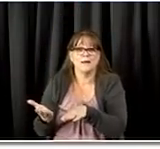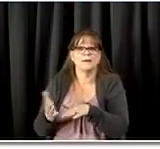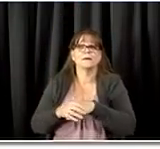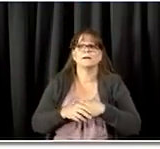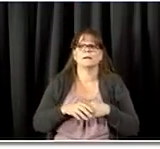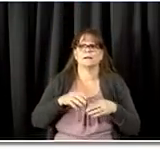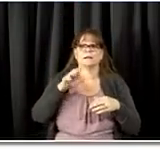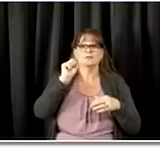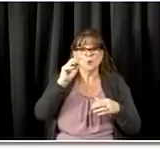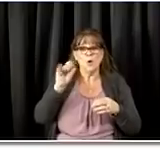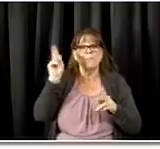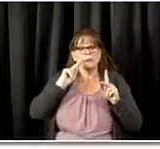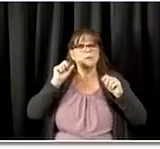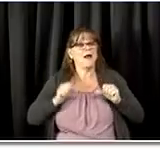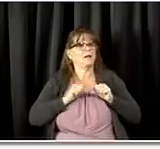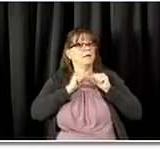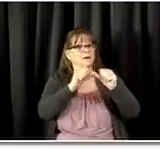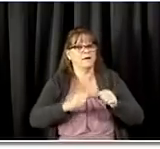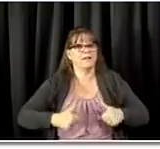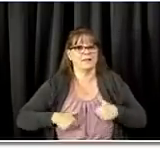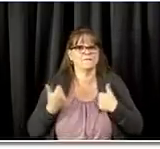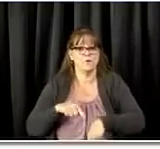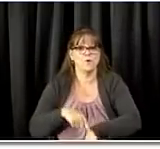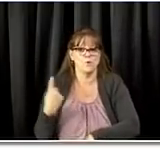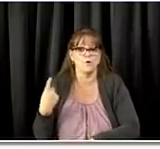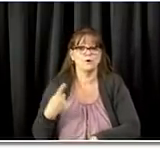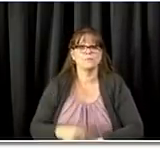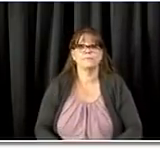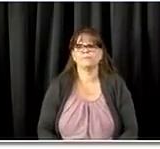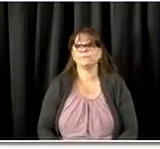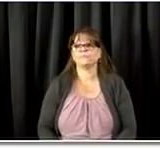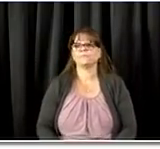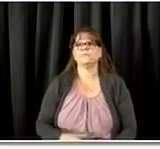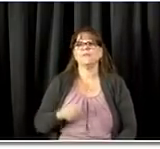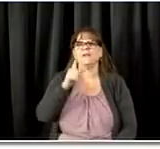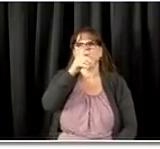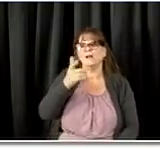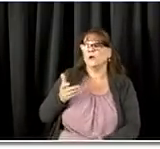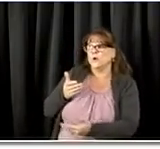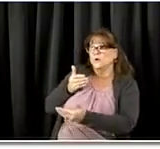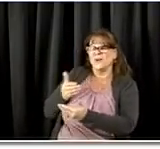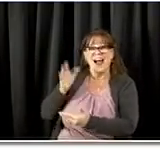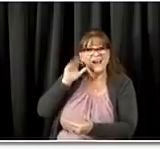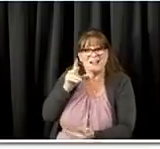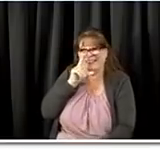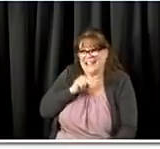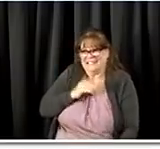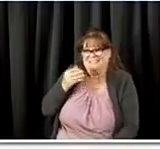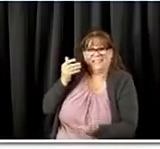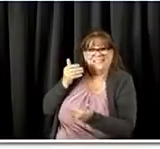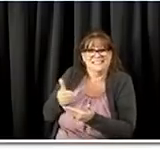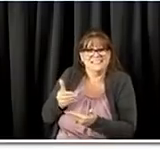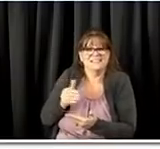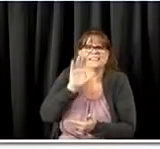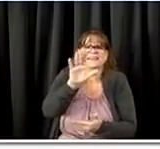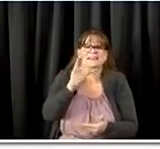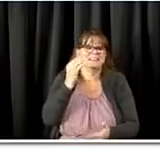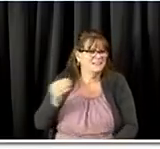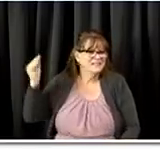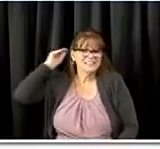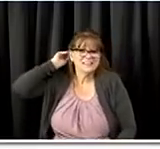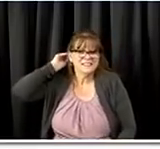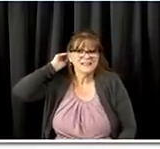So as we approach the Thanksgiving holiday, reminder to all Coloradans to do these three key things. First, do not